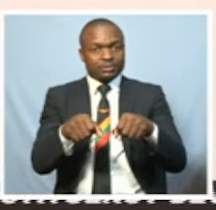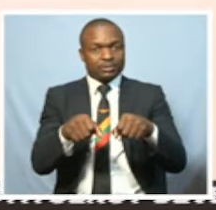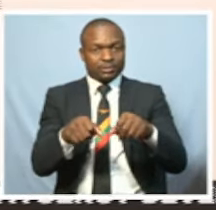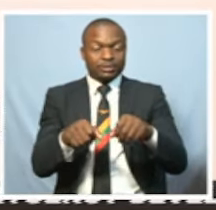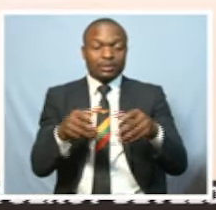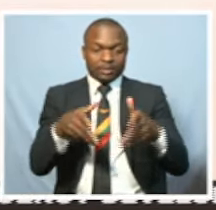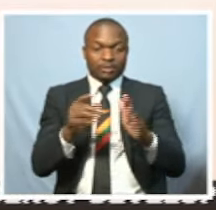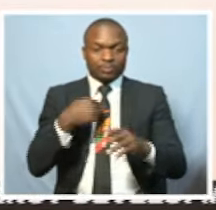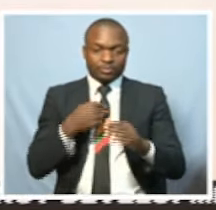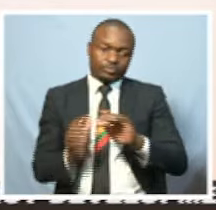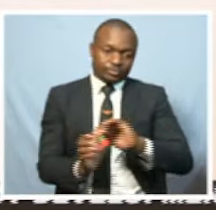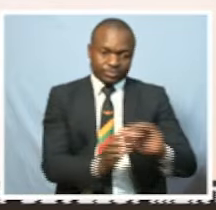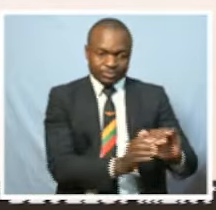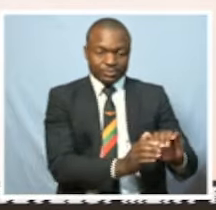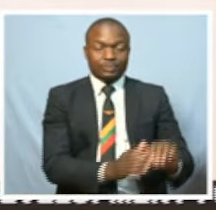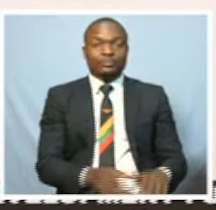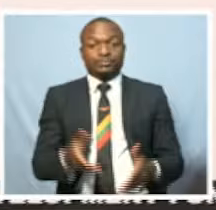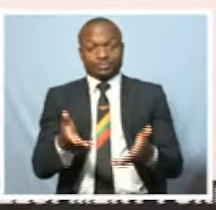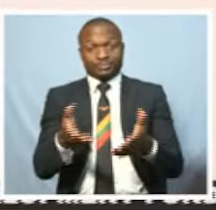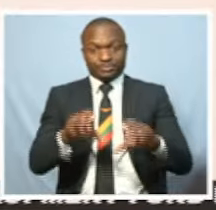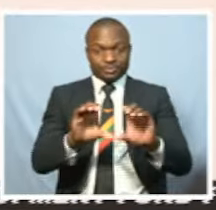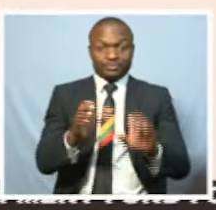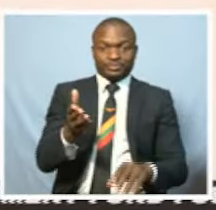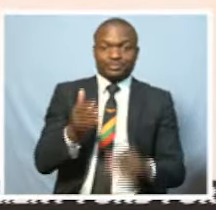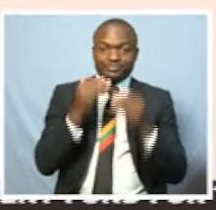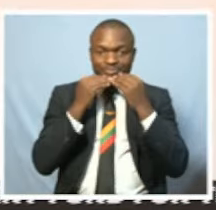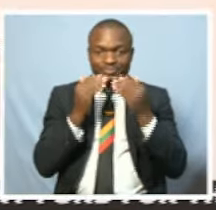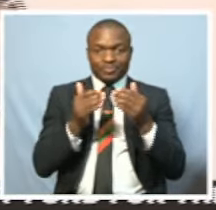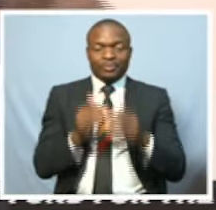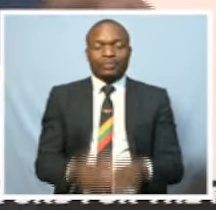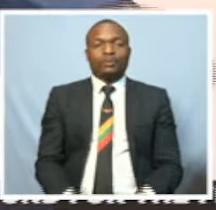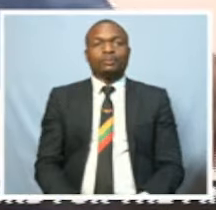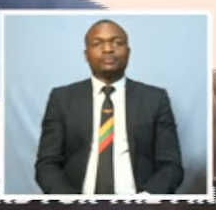allow me, we can go to the next one. Please go ahead. Thank you.